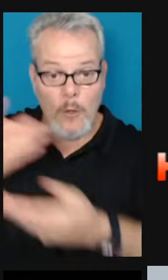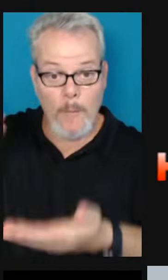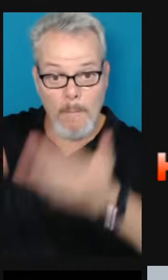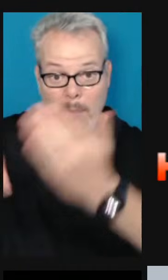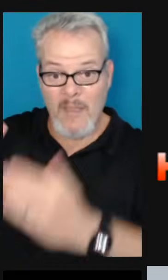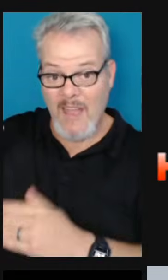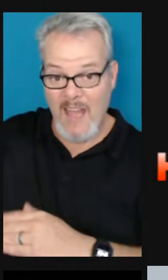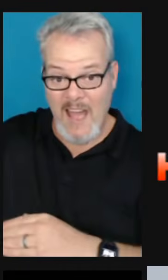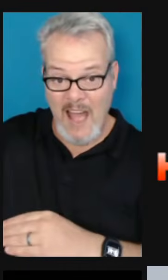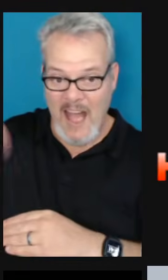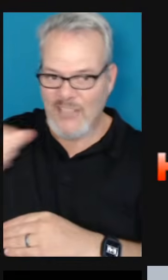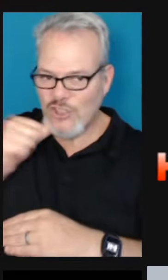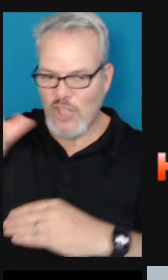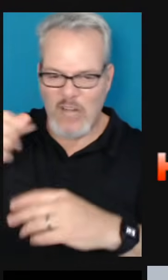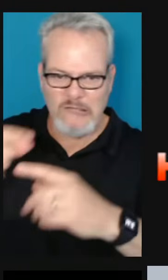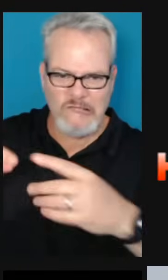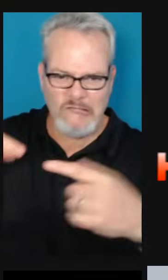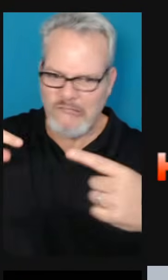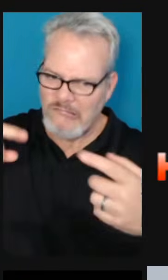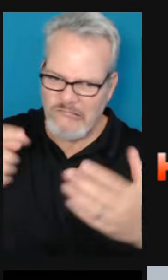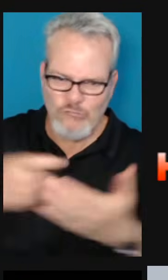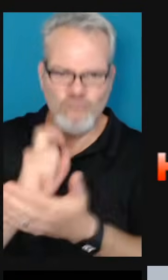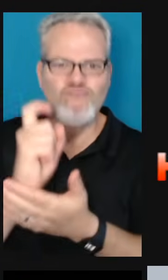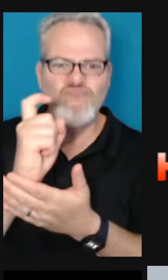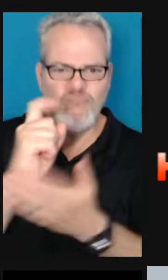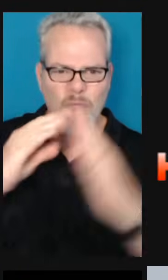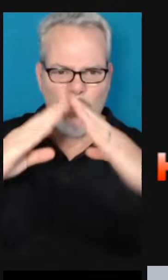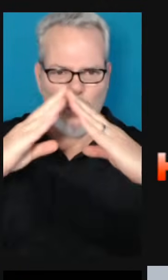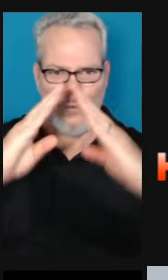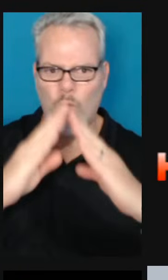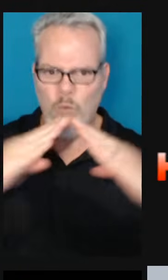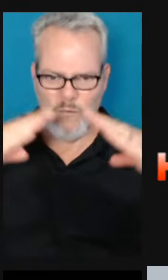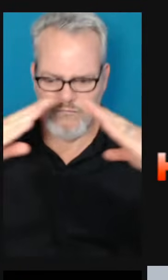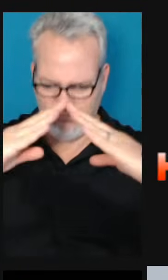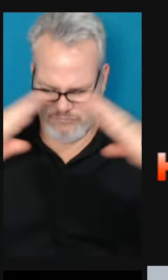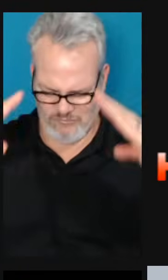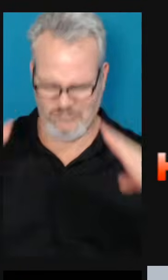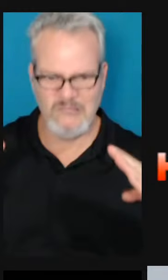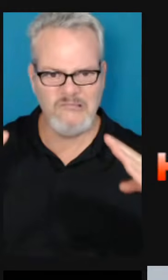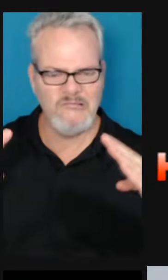the actual fog has rusted your roof enough that you will fall through it yourself.